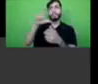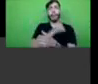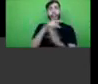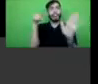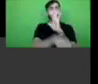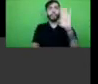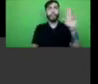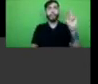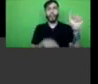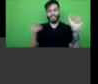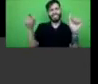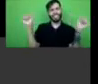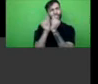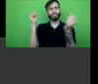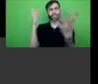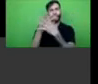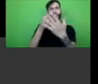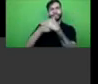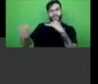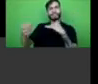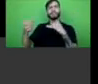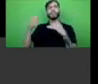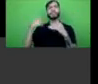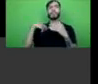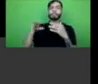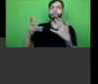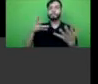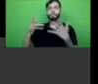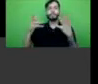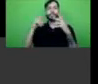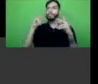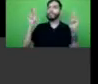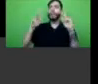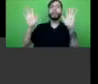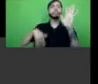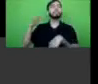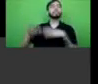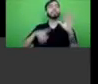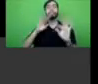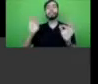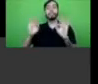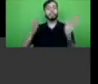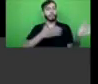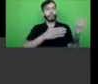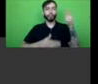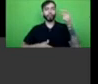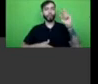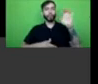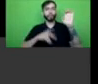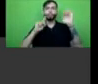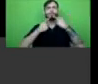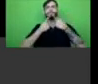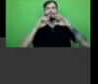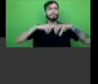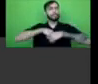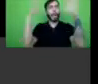Taylor, are not taken as seriously as they are when a Black man has been killed by